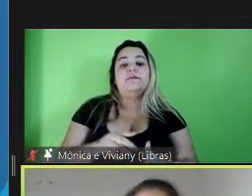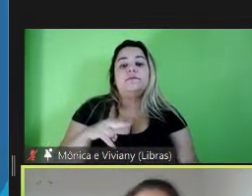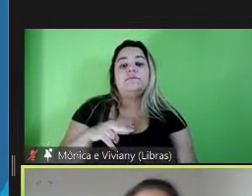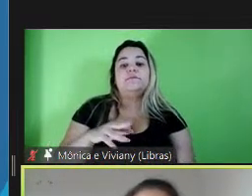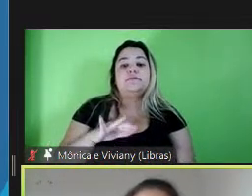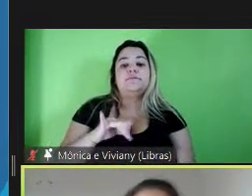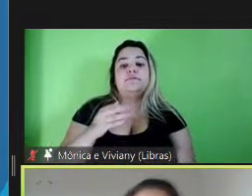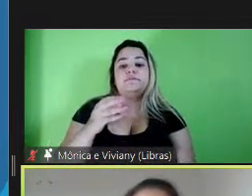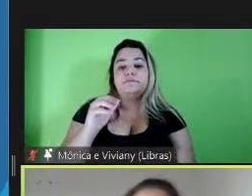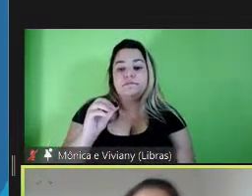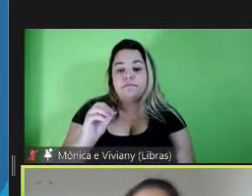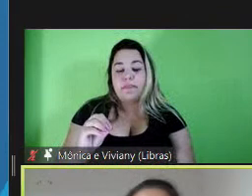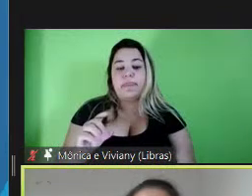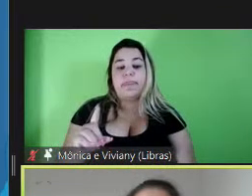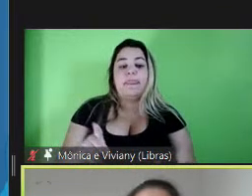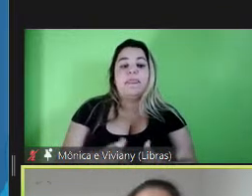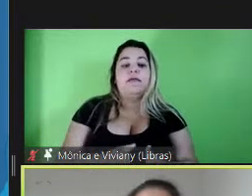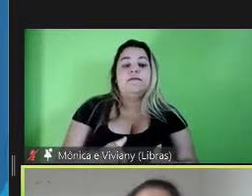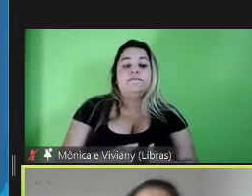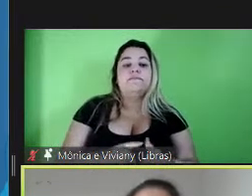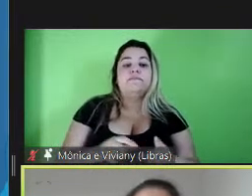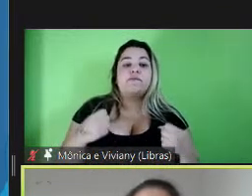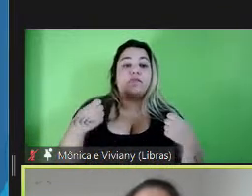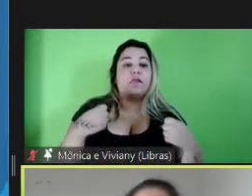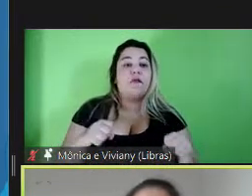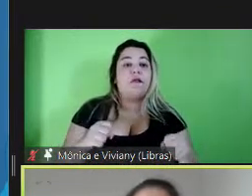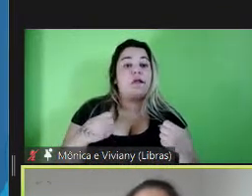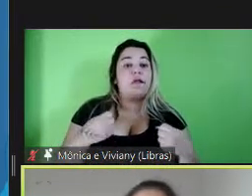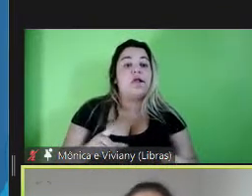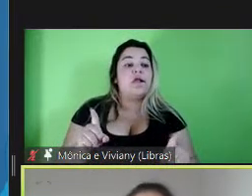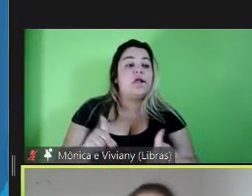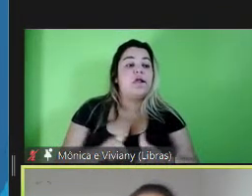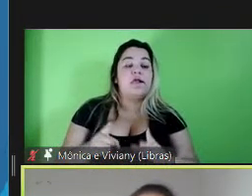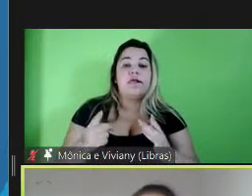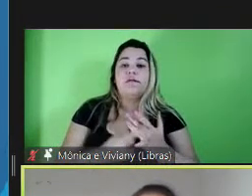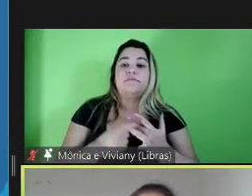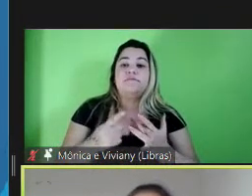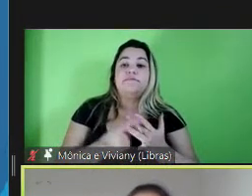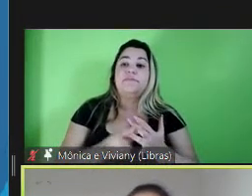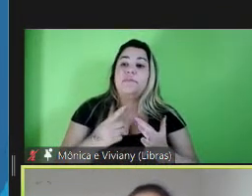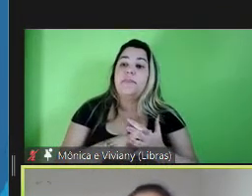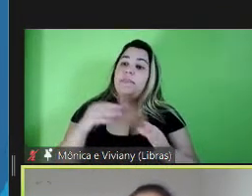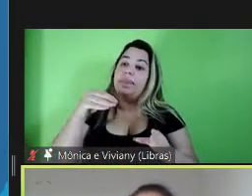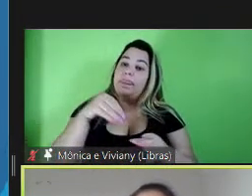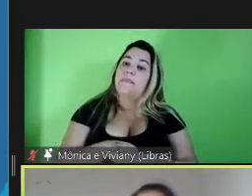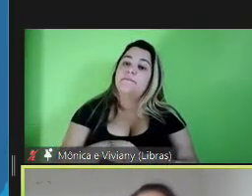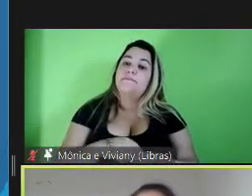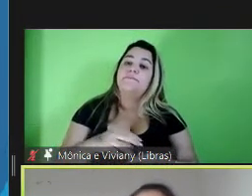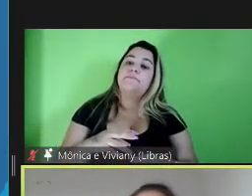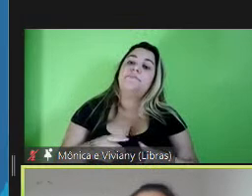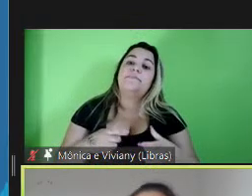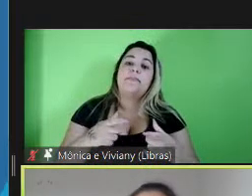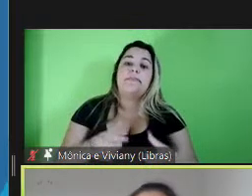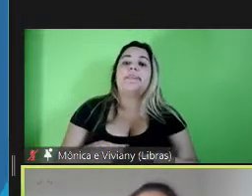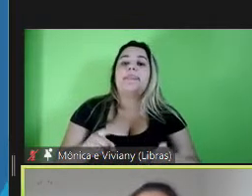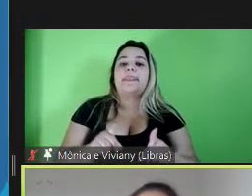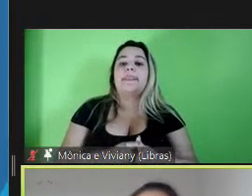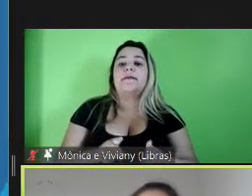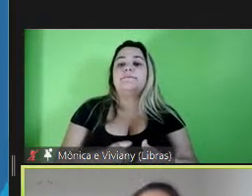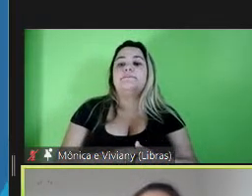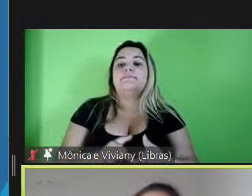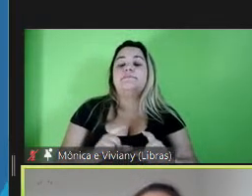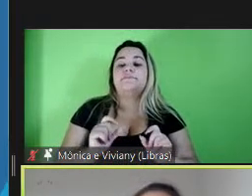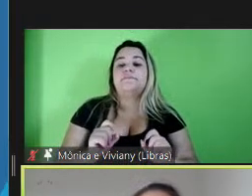secretariats, with nutritionists, physical education professionals, and the meeting between the members within the territory. So within